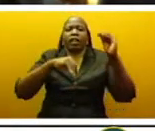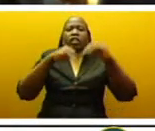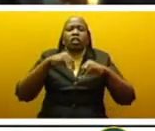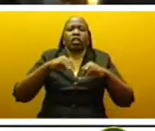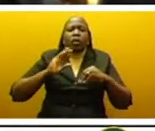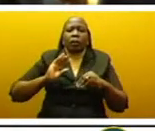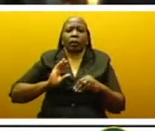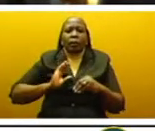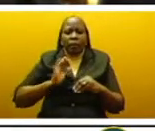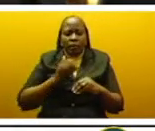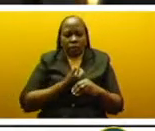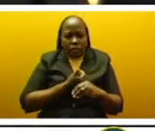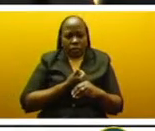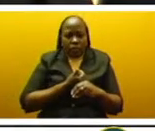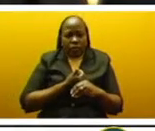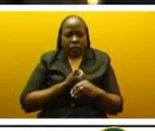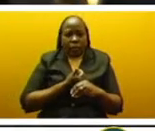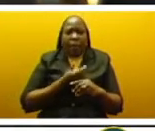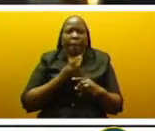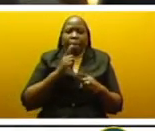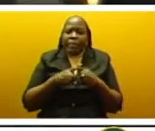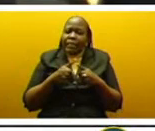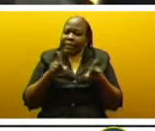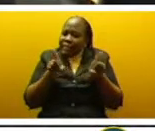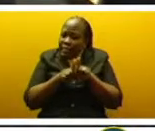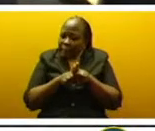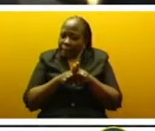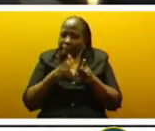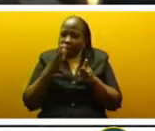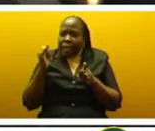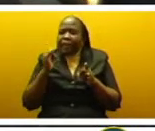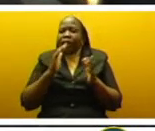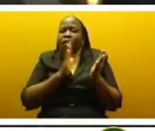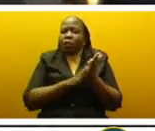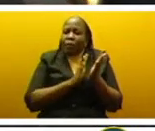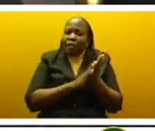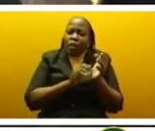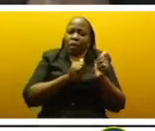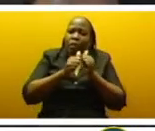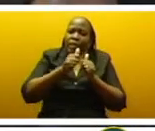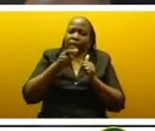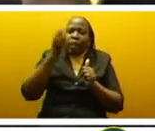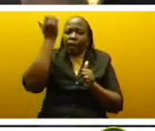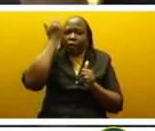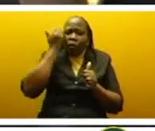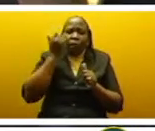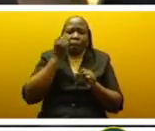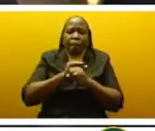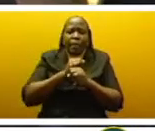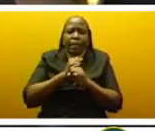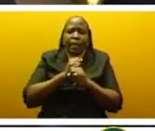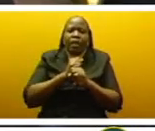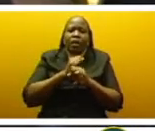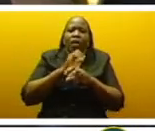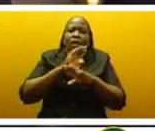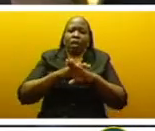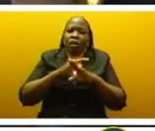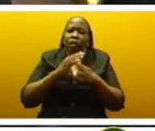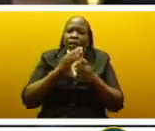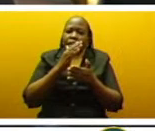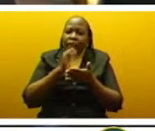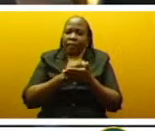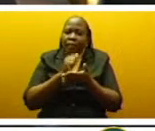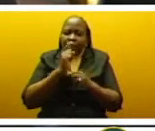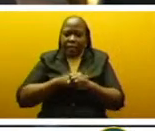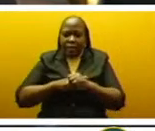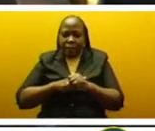And by dint of the comments that were made by the court at that time, at least a few people were taken to